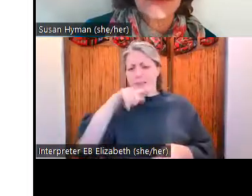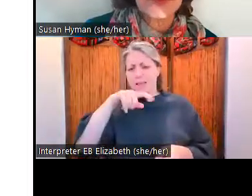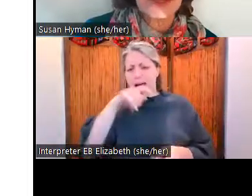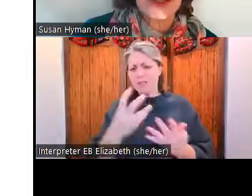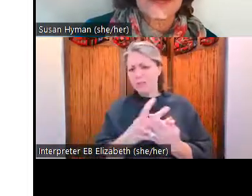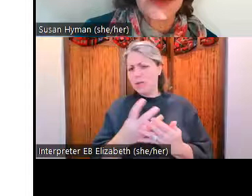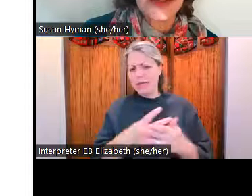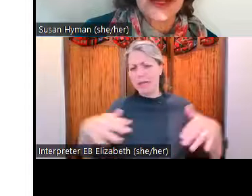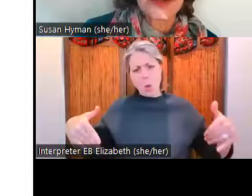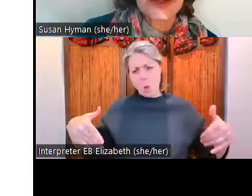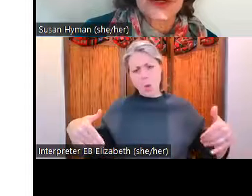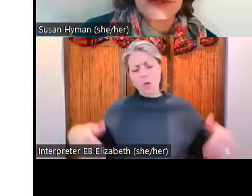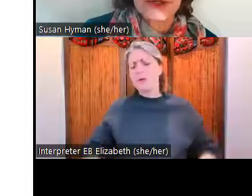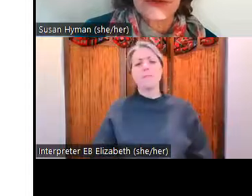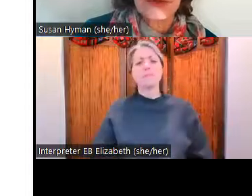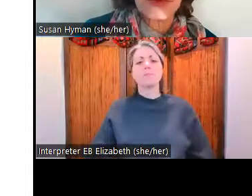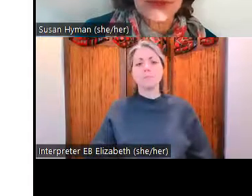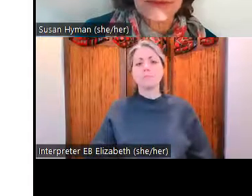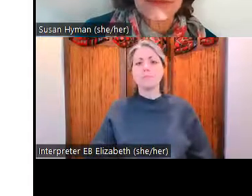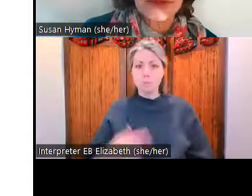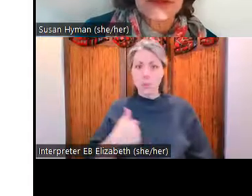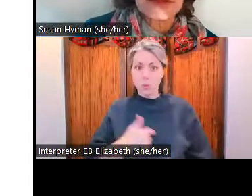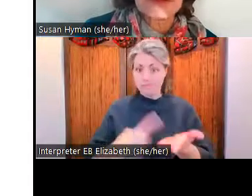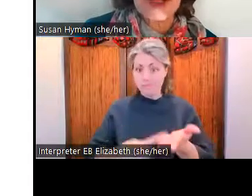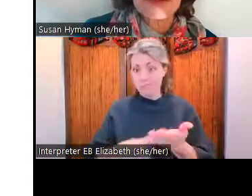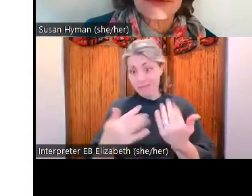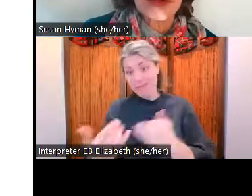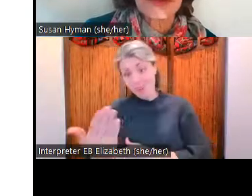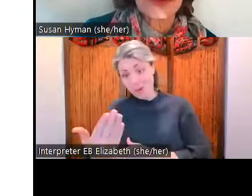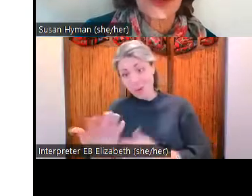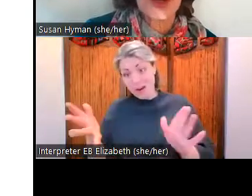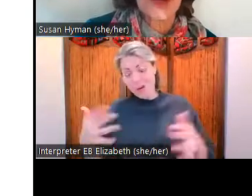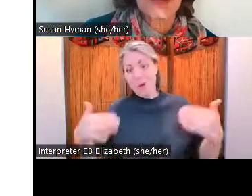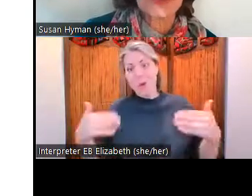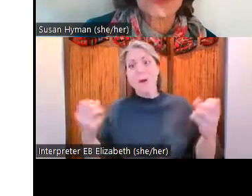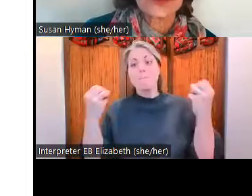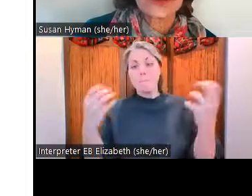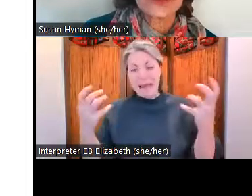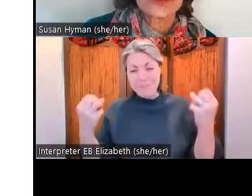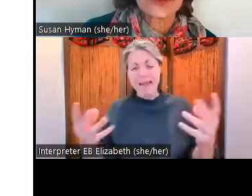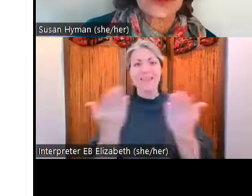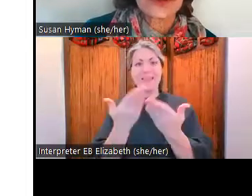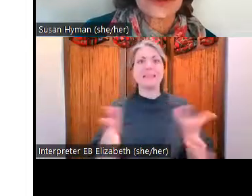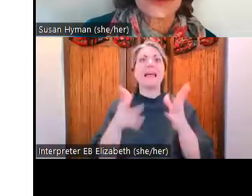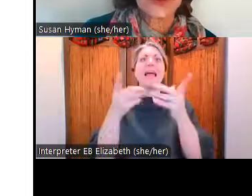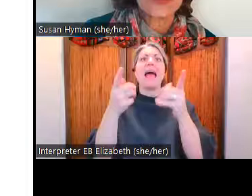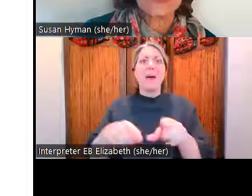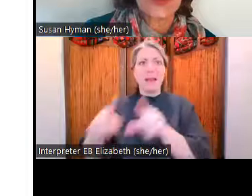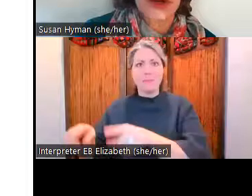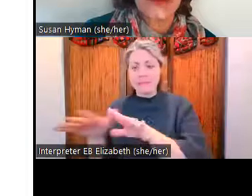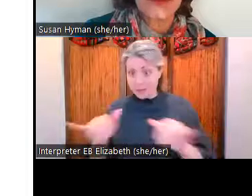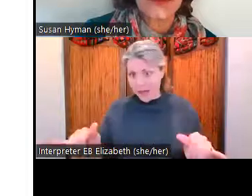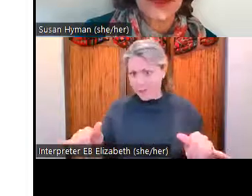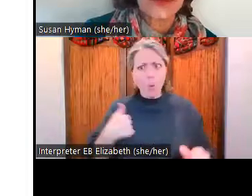test. And as we talked about this morning, there are lots of common co-occurring conditions in autism. We